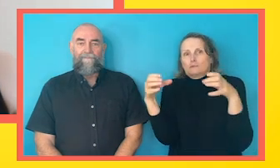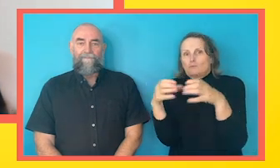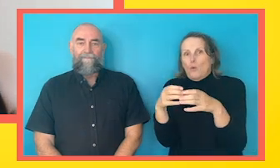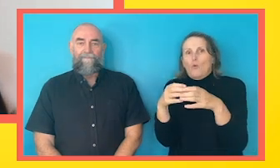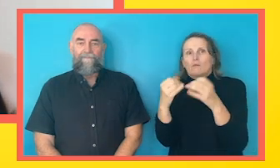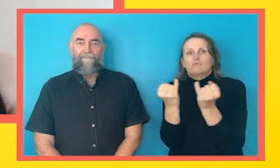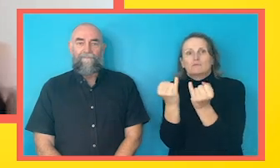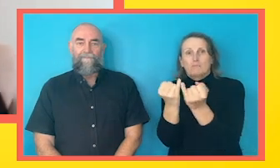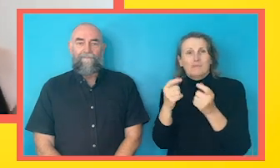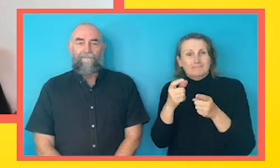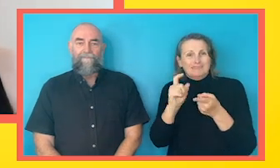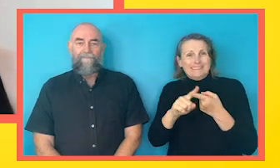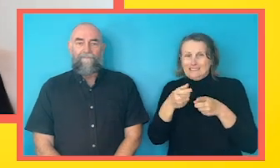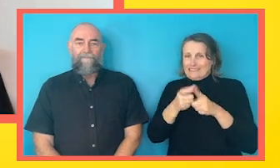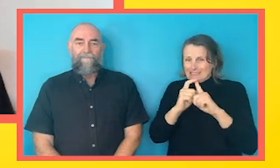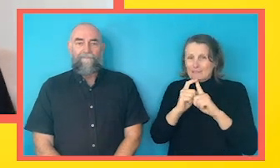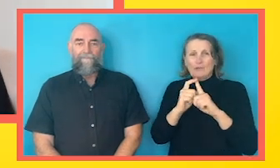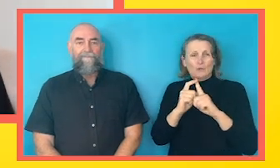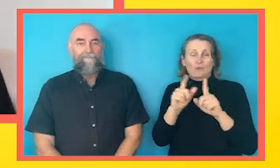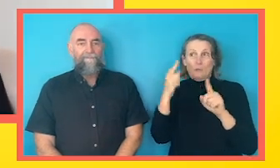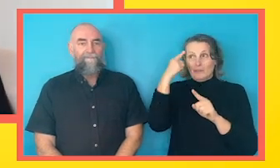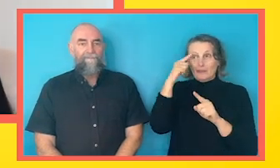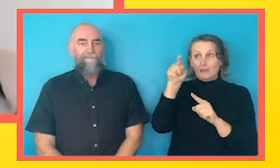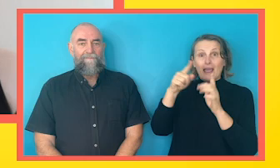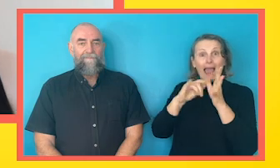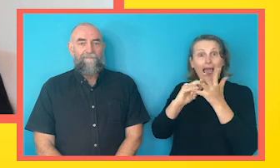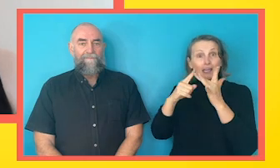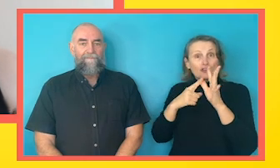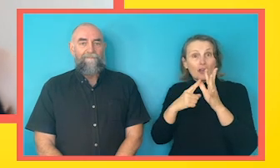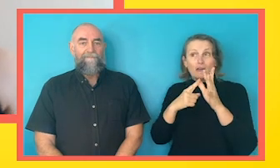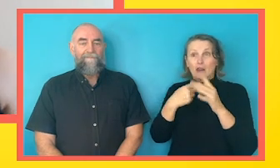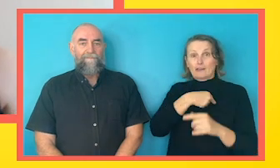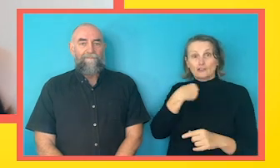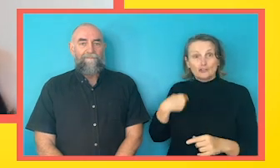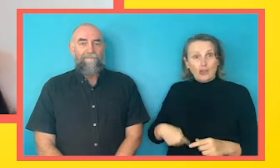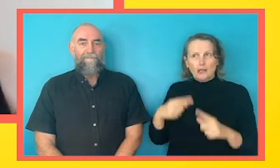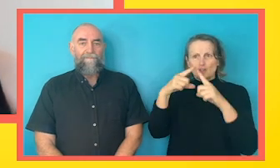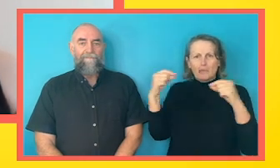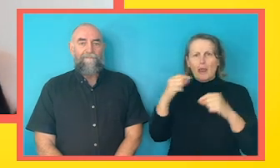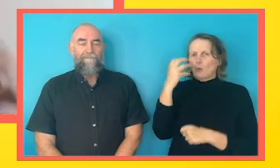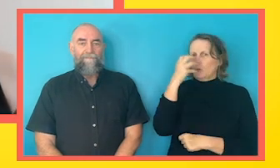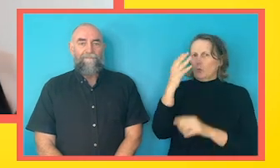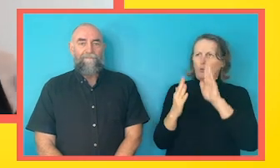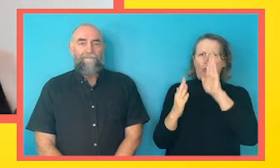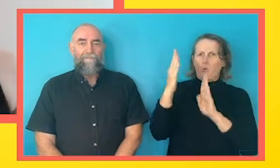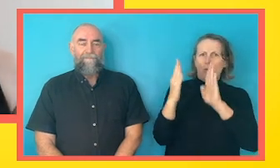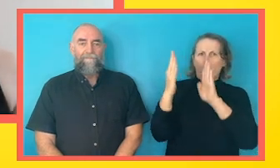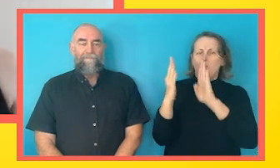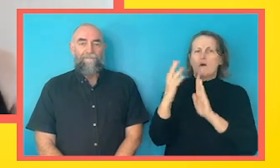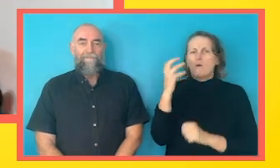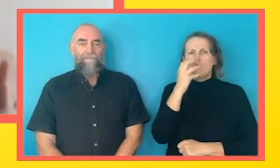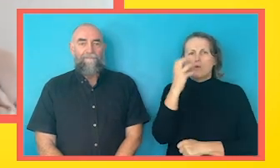extremely difficult because we've got a lot of big players, especially in Asia Pacific, like China and Japan. And then you've got